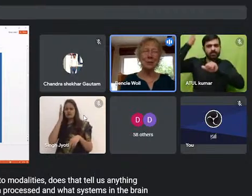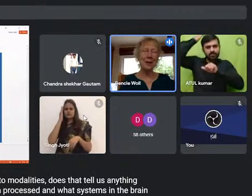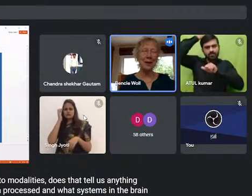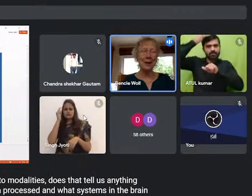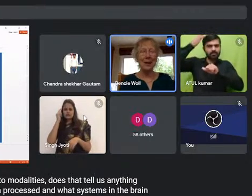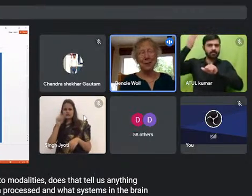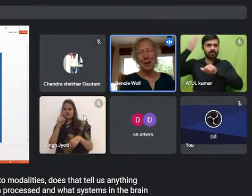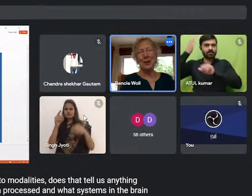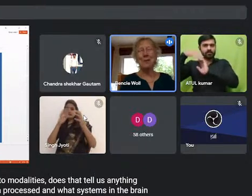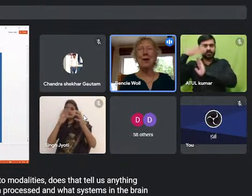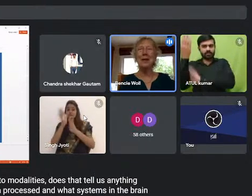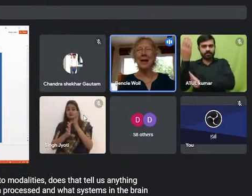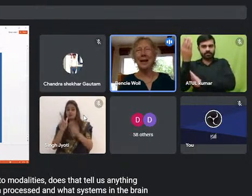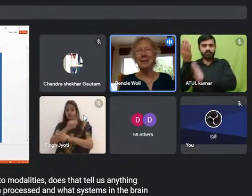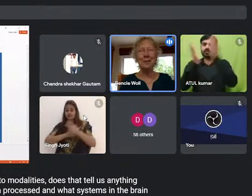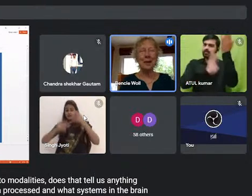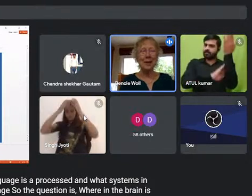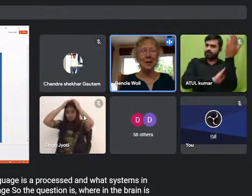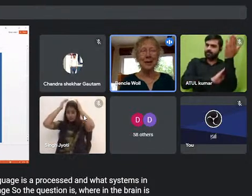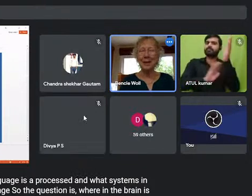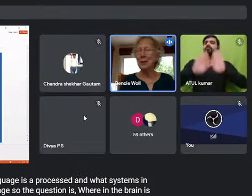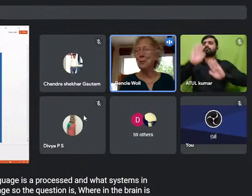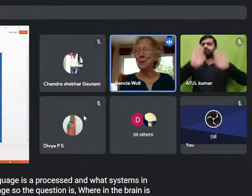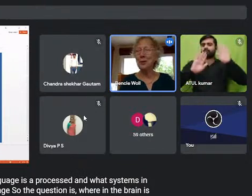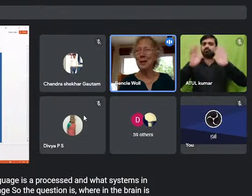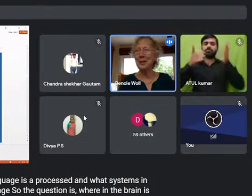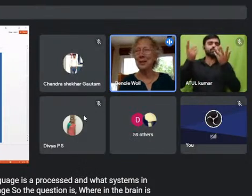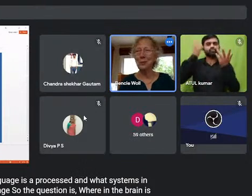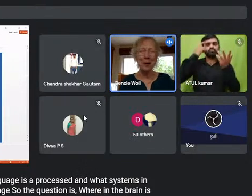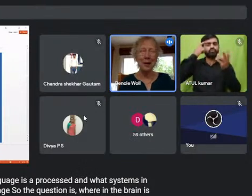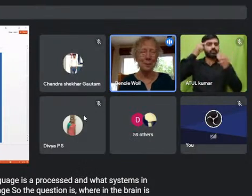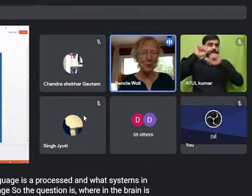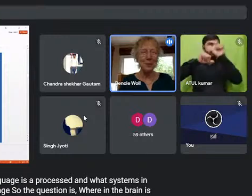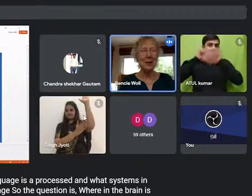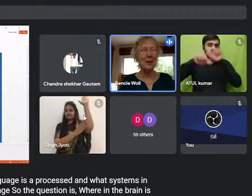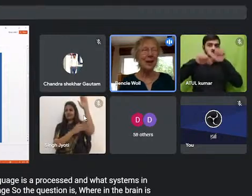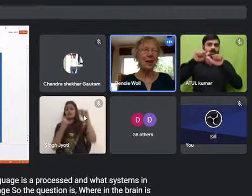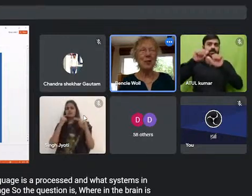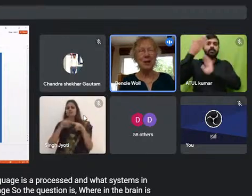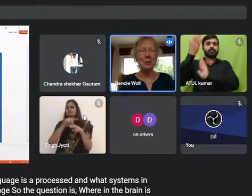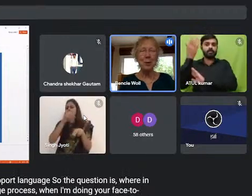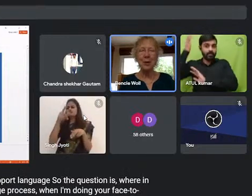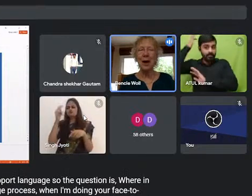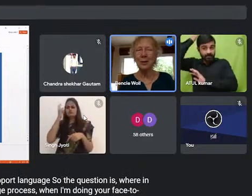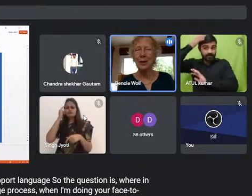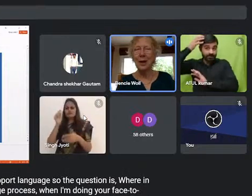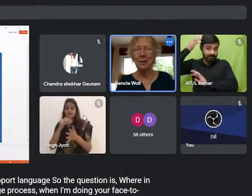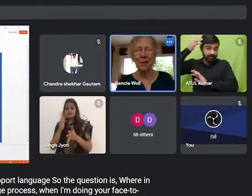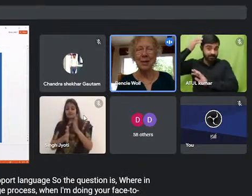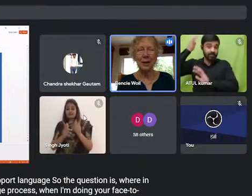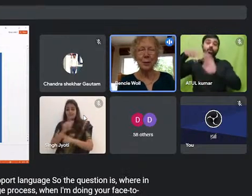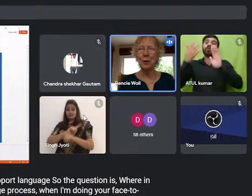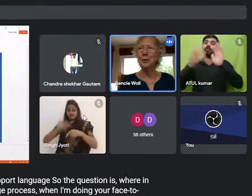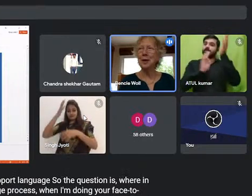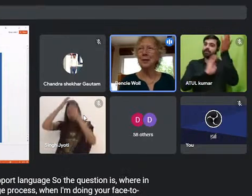left hemisphere, raise their right hand if they think it's processed in the right hemisphere, and raise both hands if they think it's processed